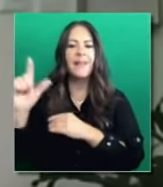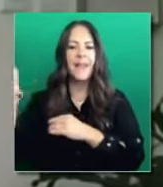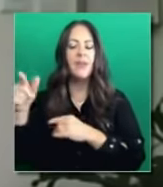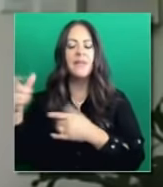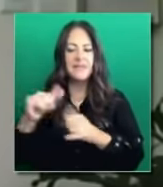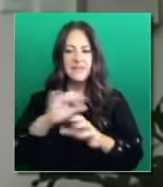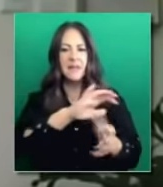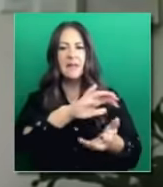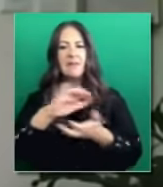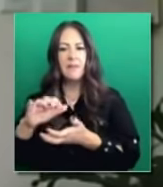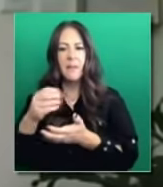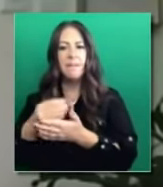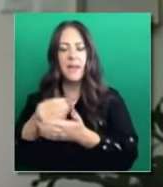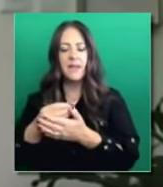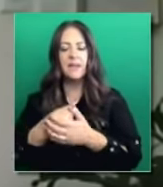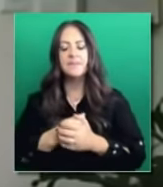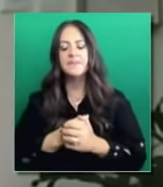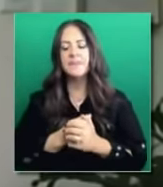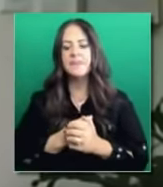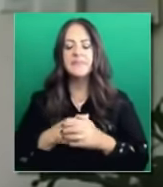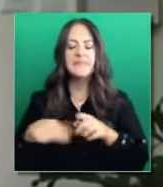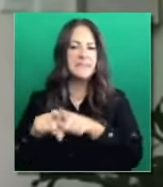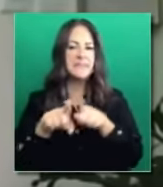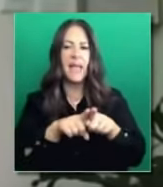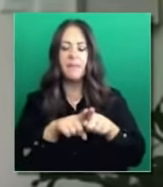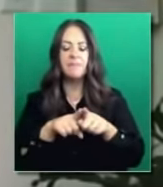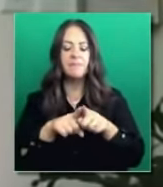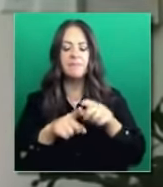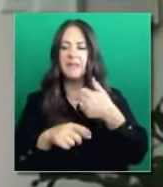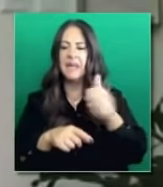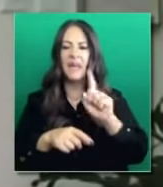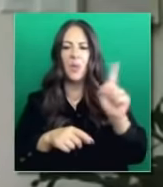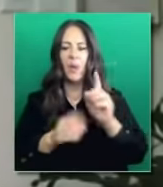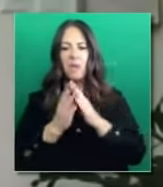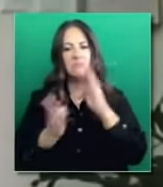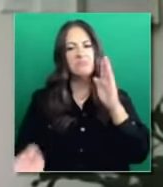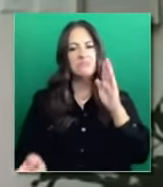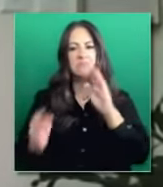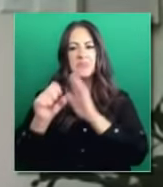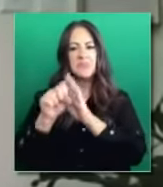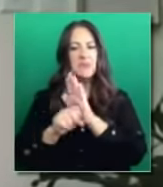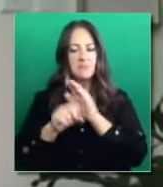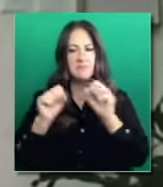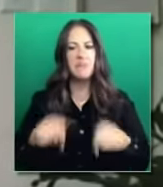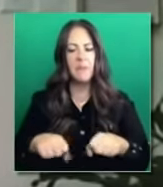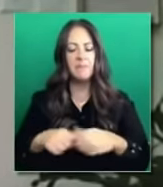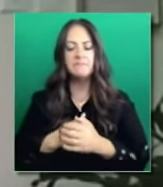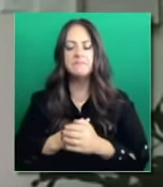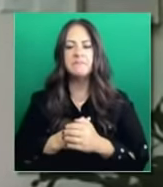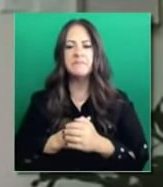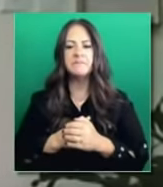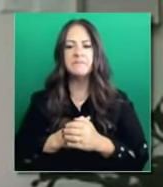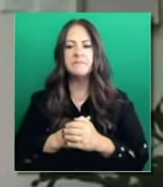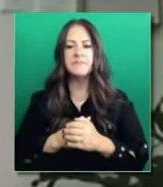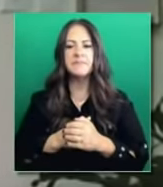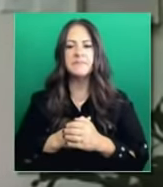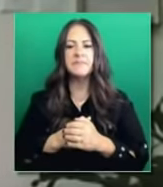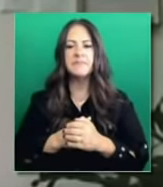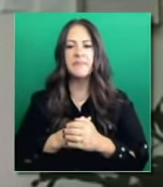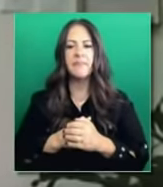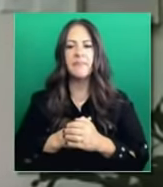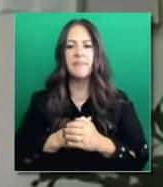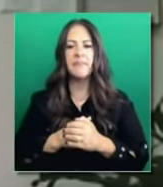parts of the state are able to do. And so, you know, the speed at which we bend the curve obviously will be